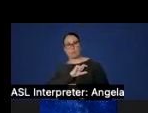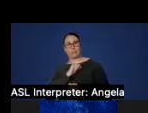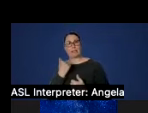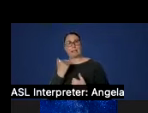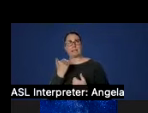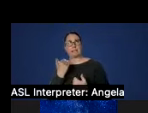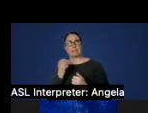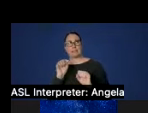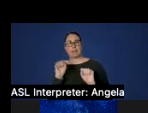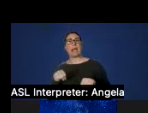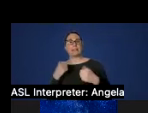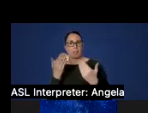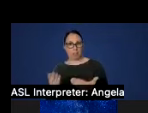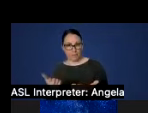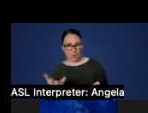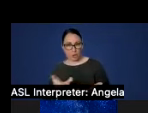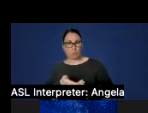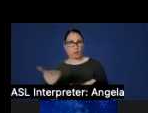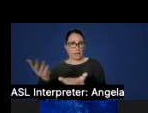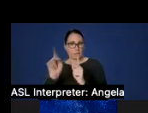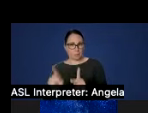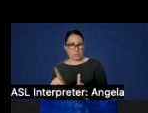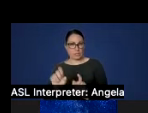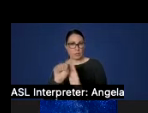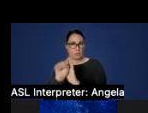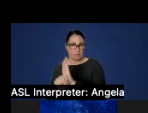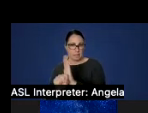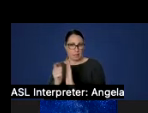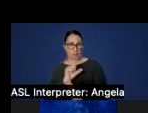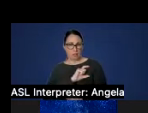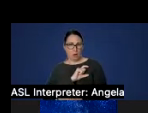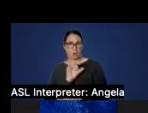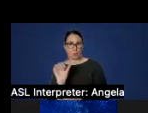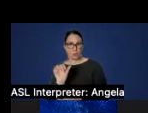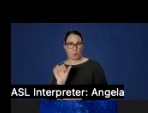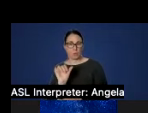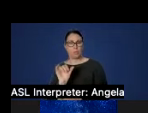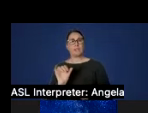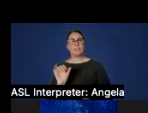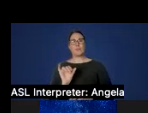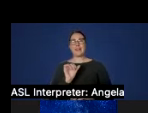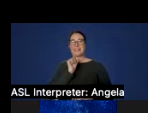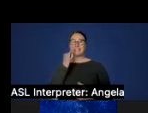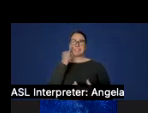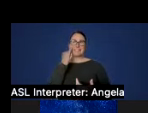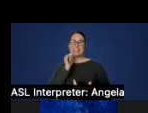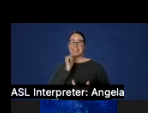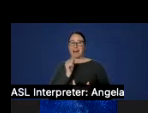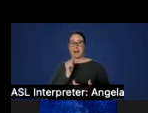I mean, they can deliver also. Sometimes what I've seen was, say like a non-native was or, you know, picked